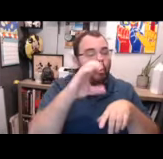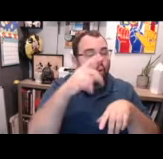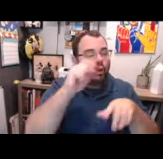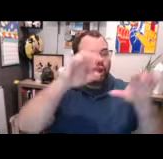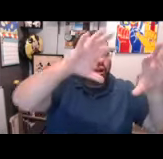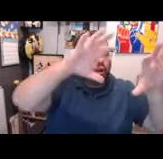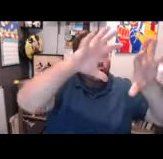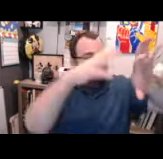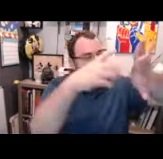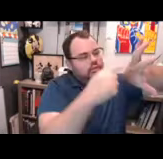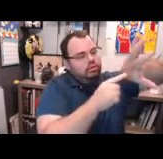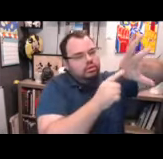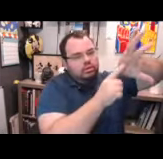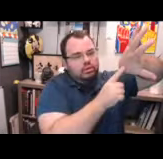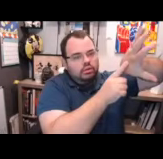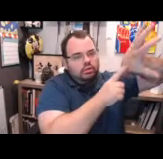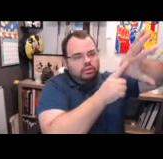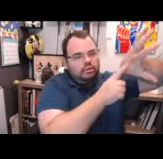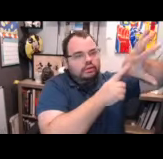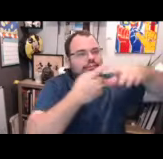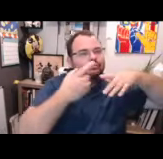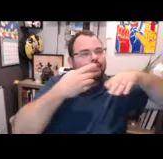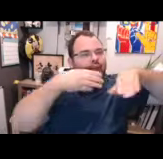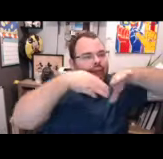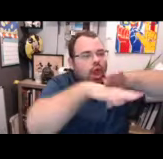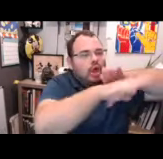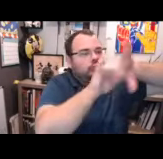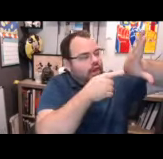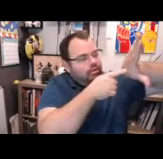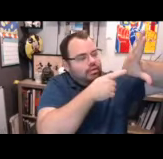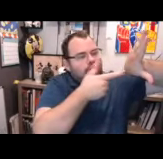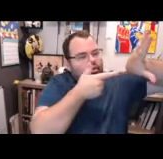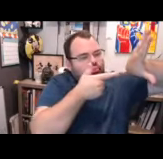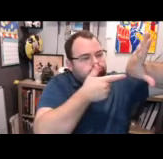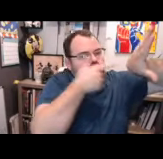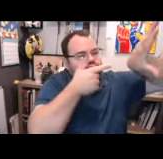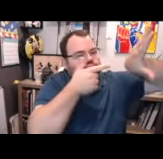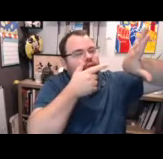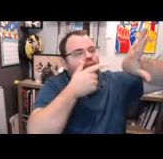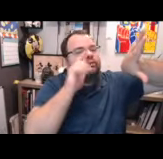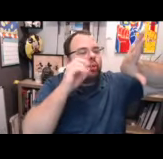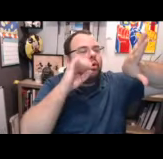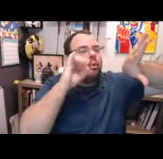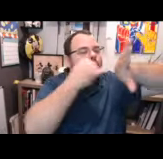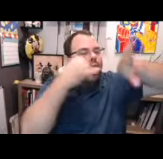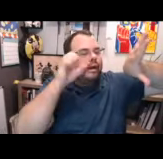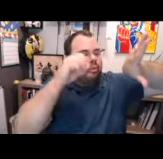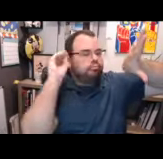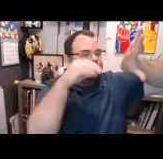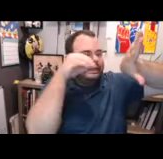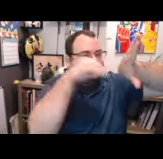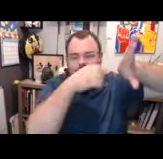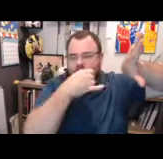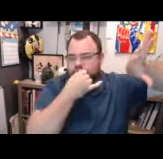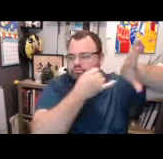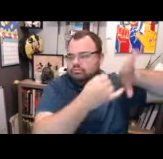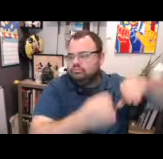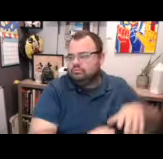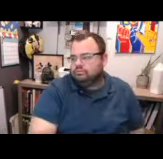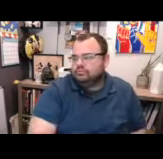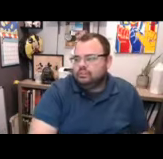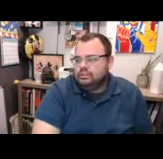is important to protect that nerve. So you notice right here, Here I'm that's where they have demonstrating the to access position where the cochlea because cochleostomy will it's be the wire. performed. Here you